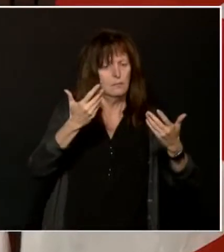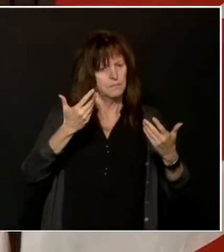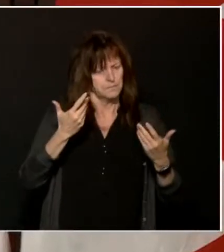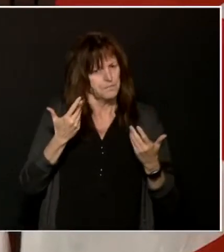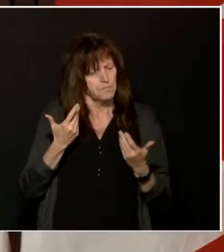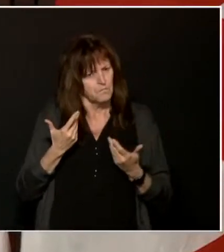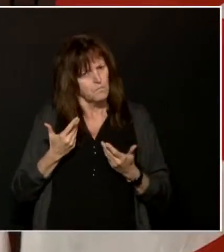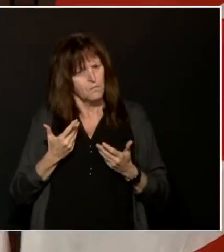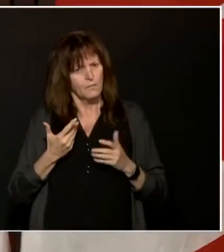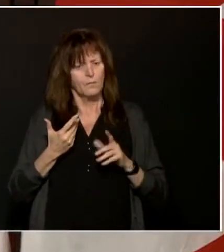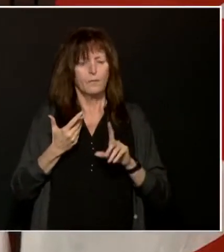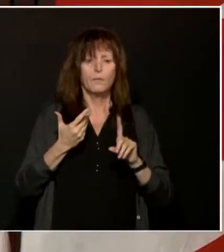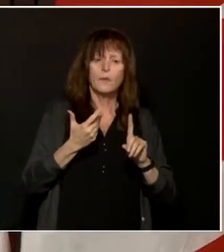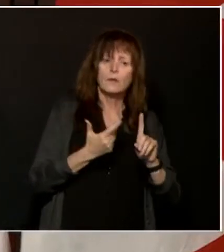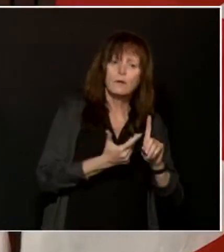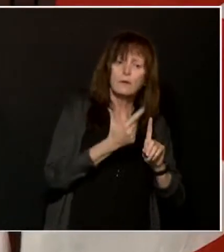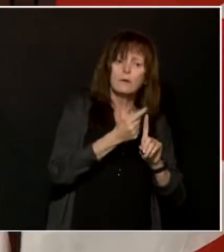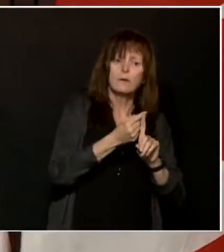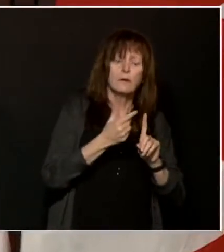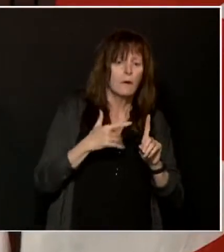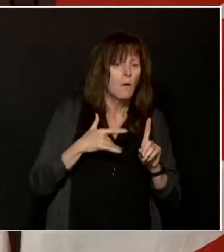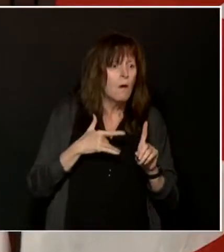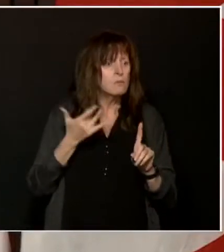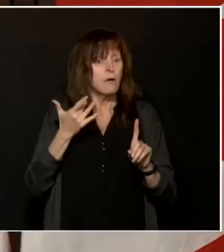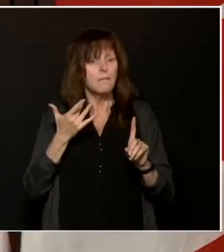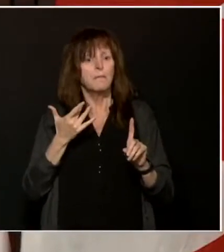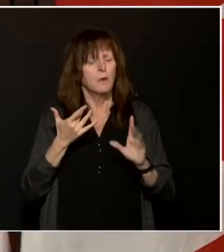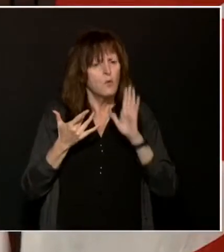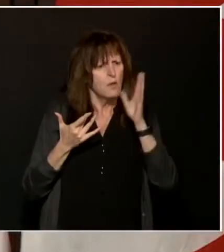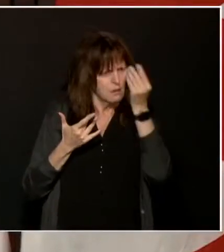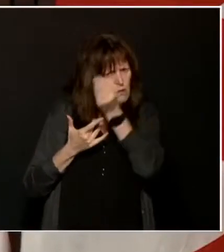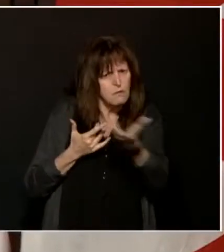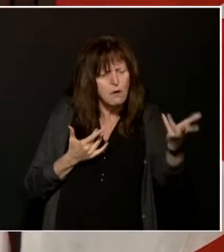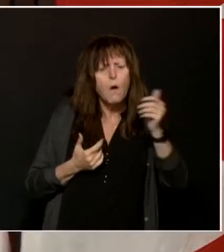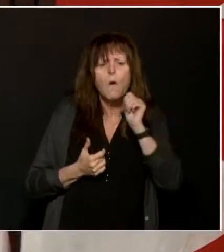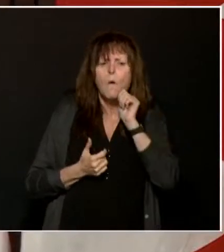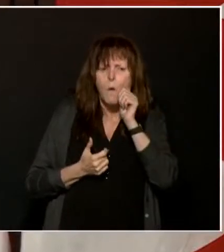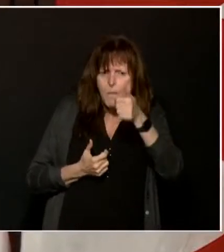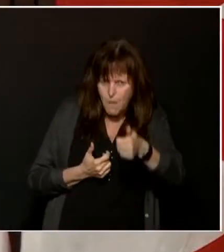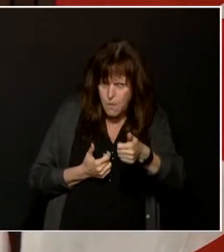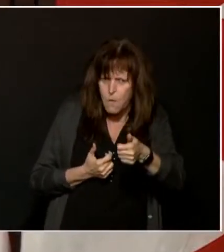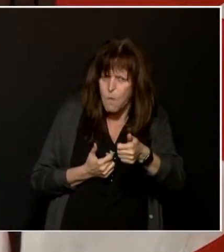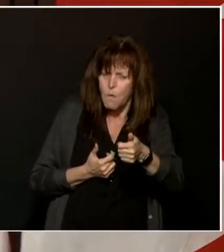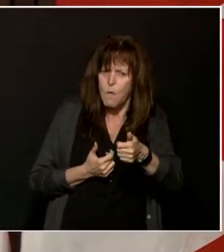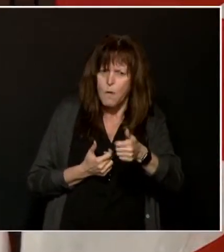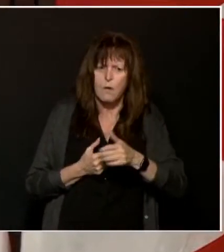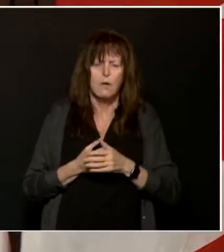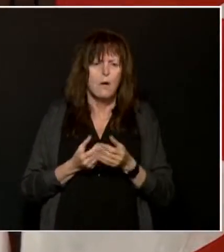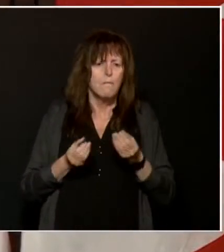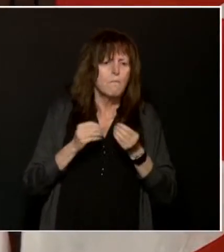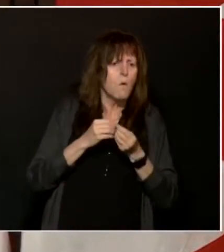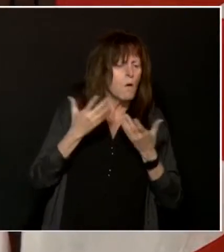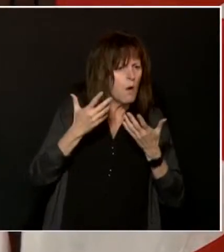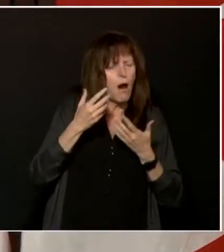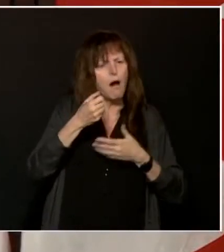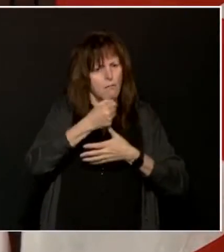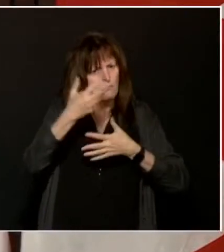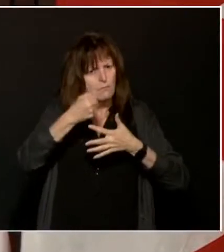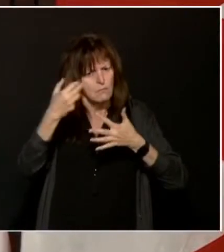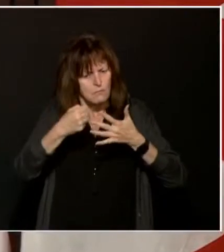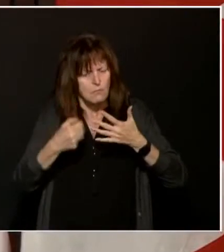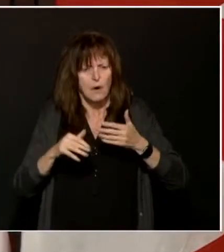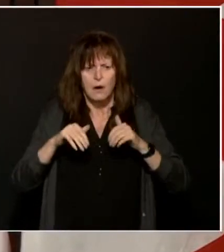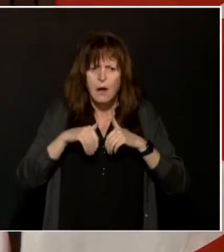vaccine update tomorrow where we will talk about a number of different things to provide further updates on the rollout. And